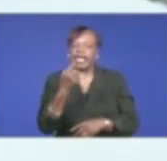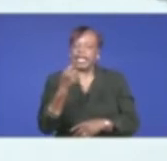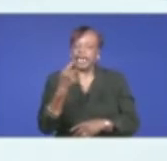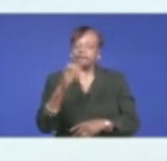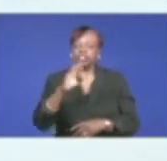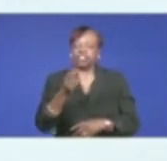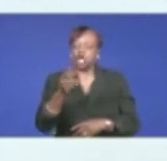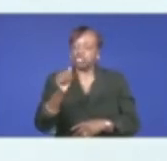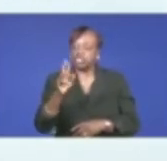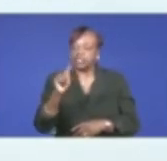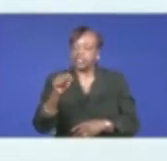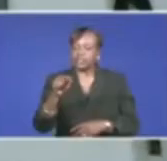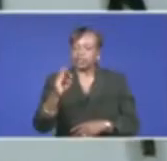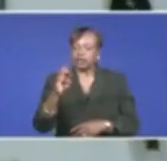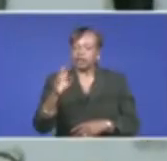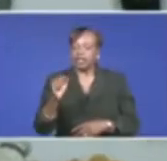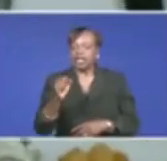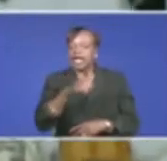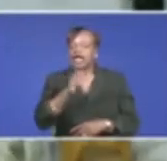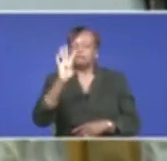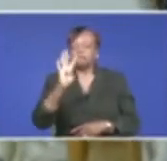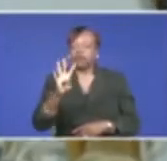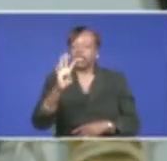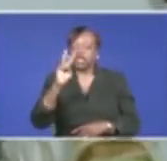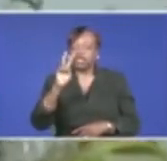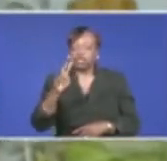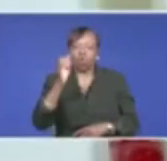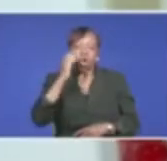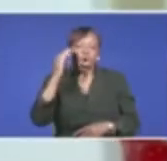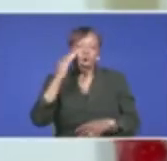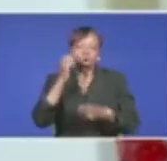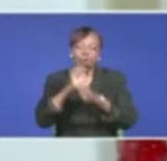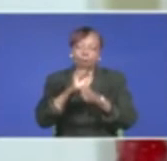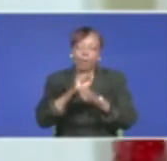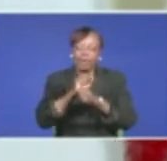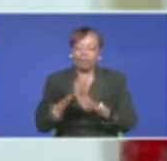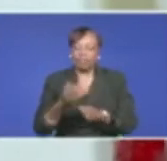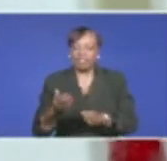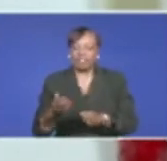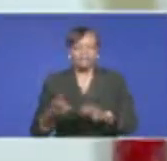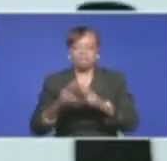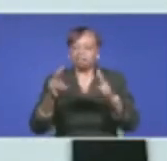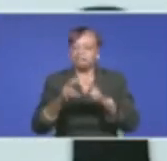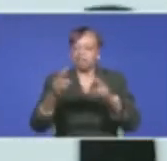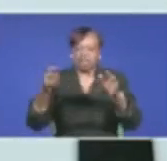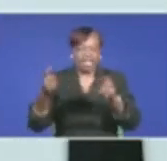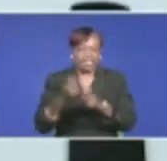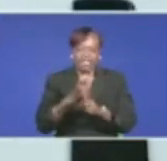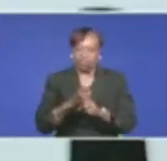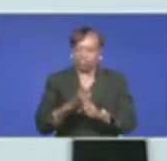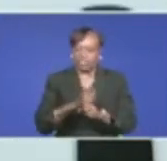charges, cell phone charges, and 42 homemade shanks. And these are very dangerous